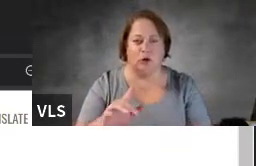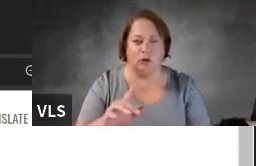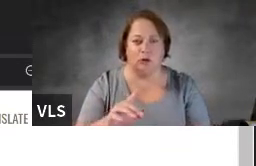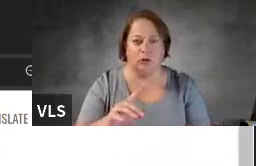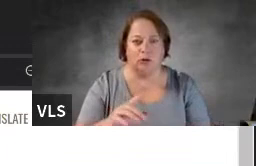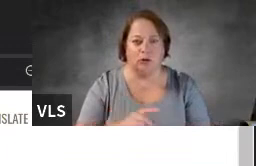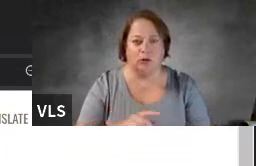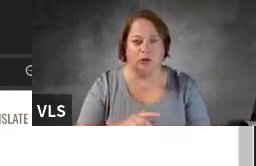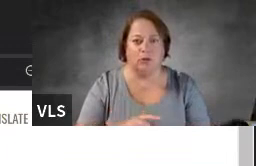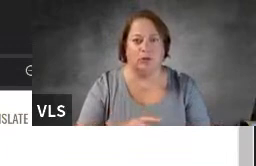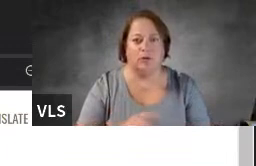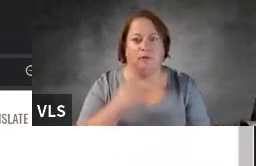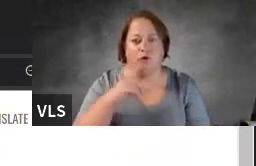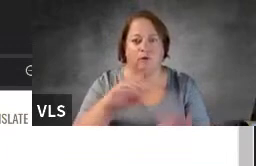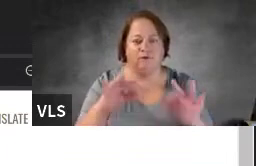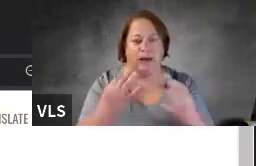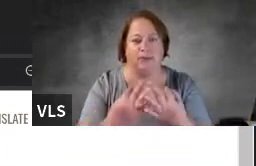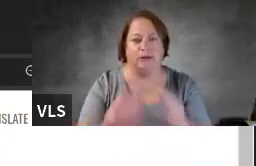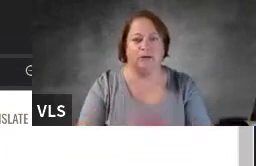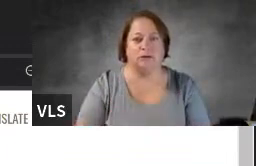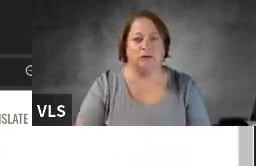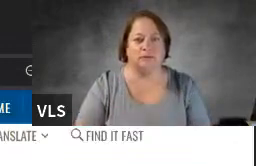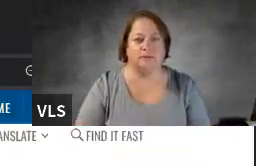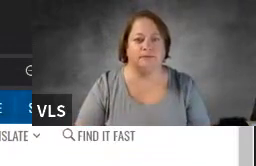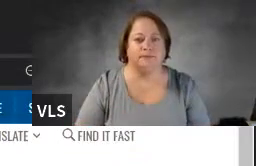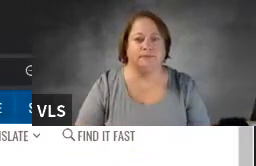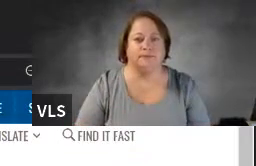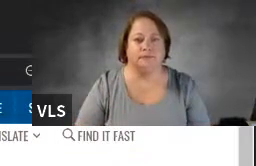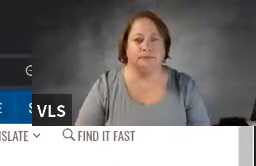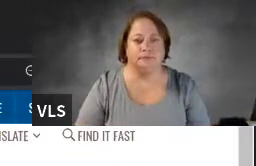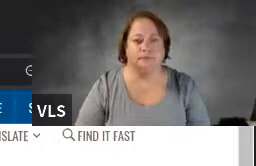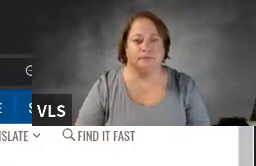learning resources for families, please, Mark?